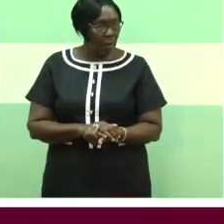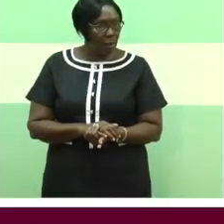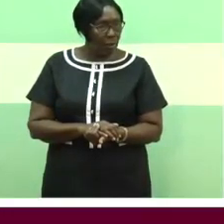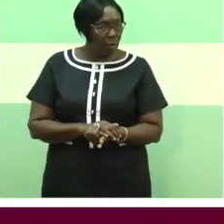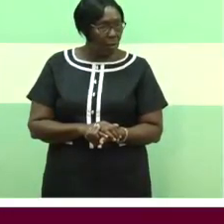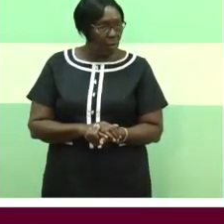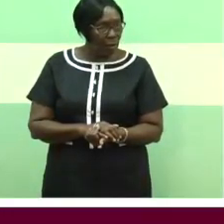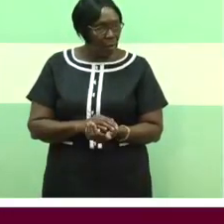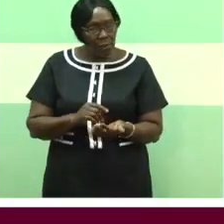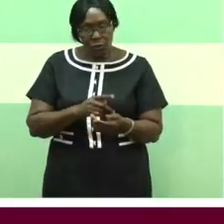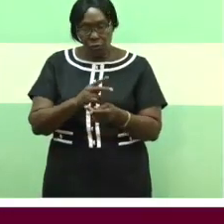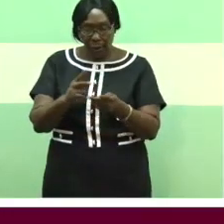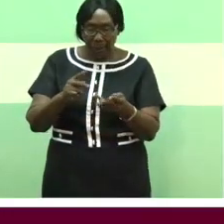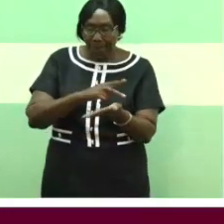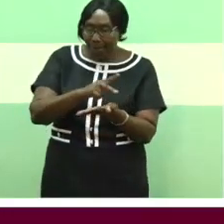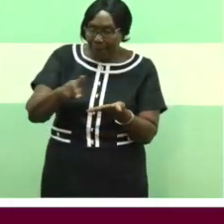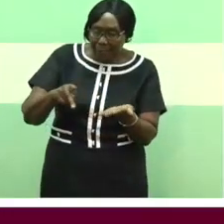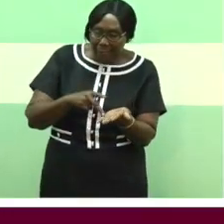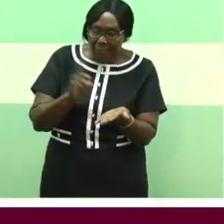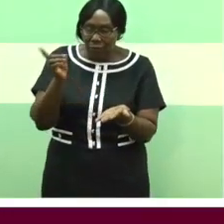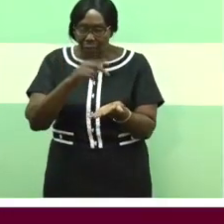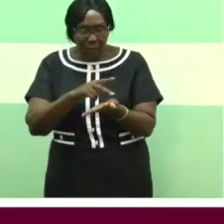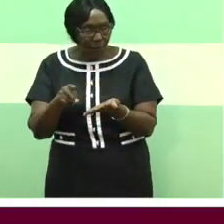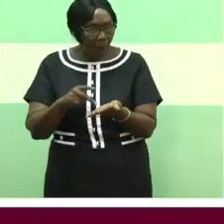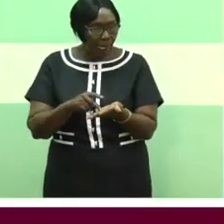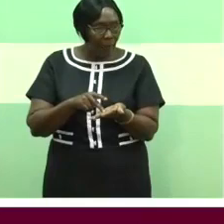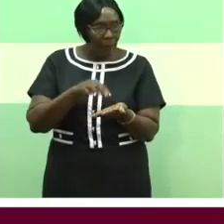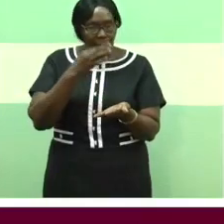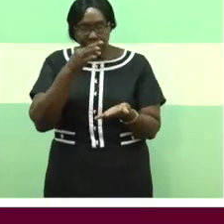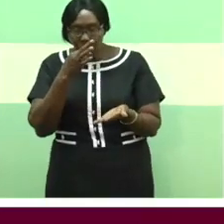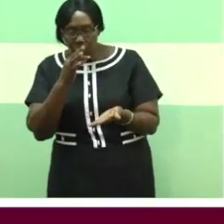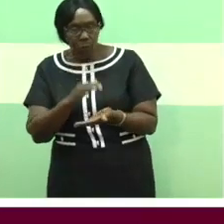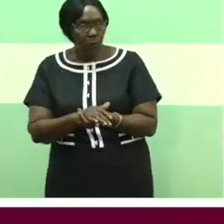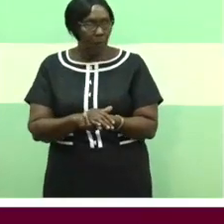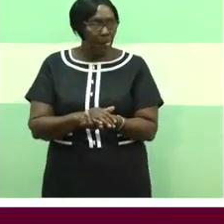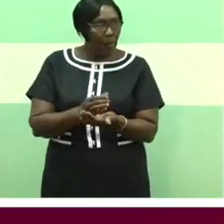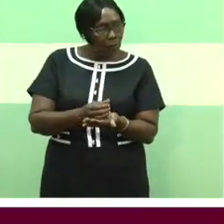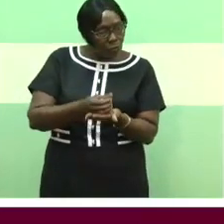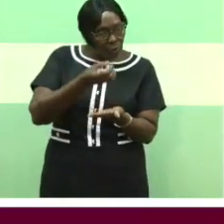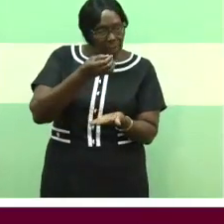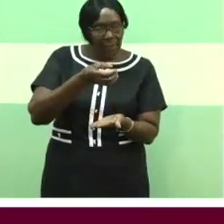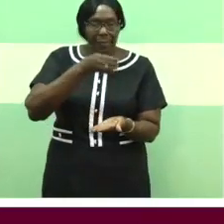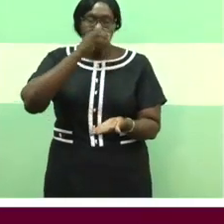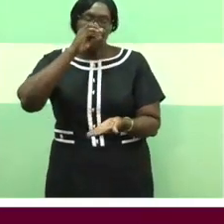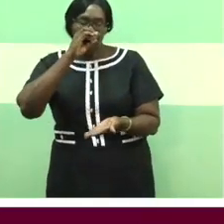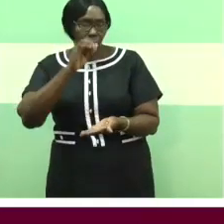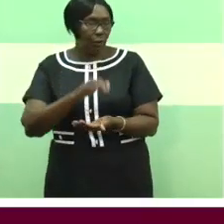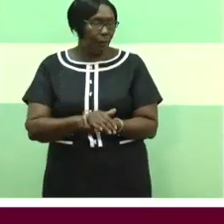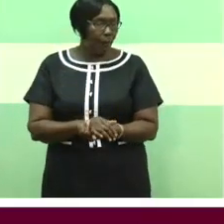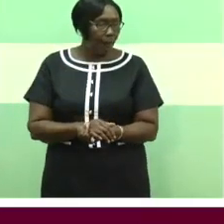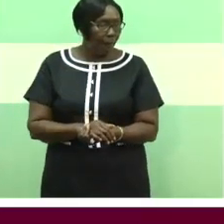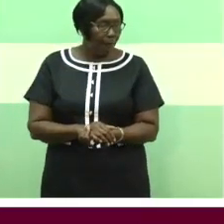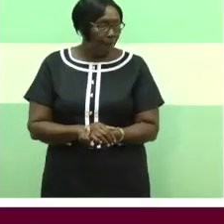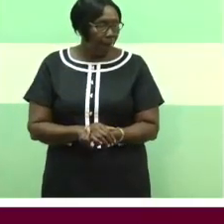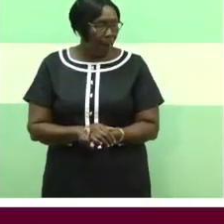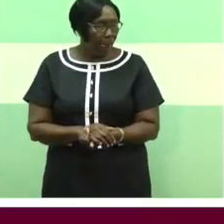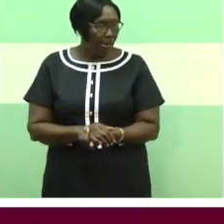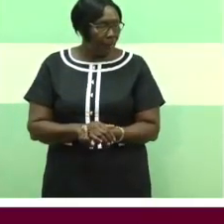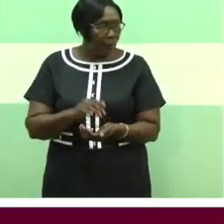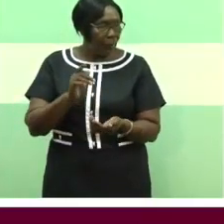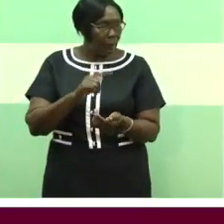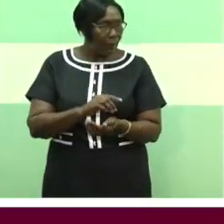you can maybe draw a plate with some food. You can draw your glass. And this would be